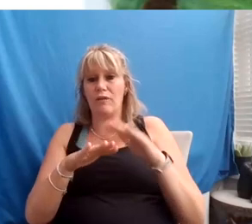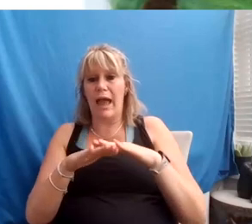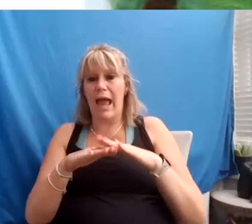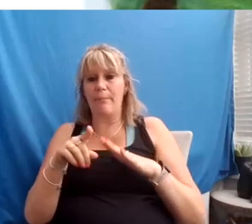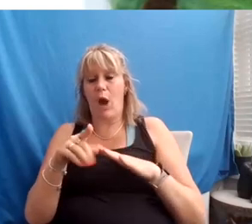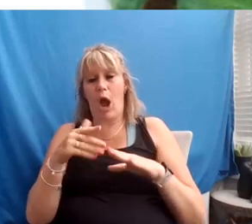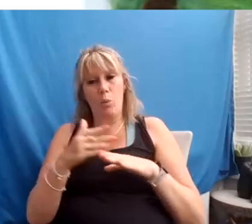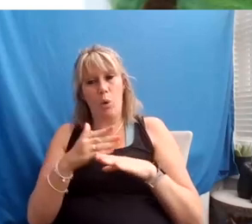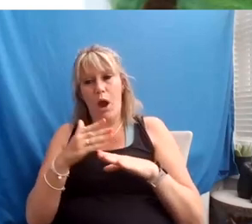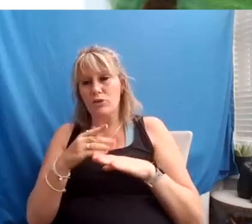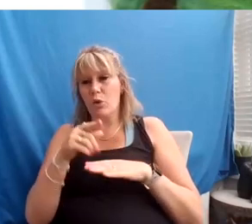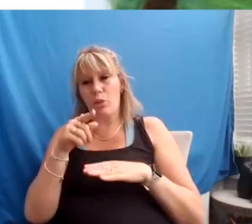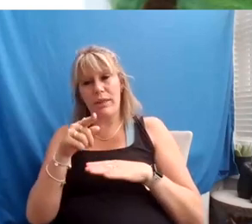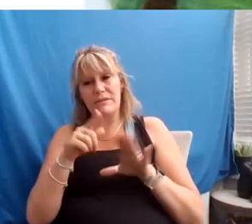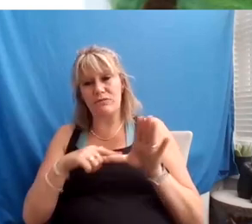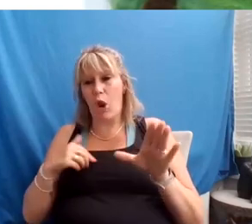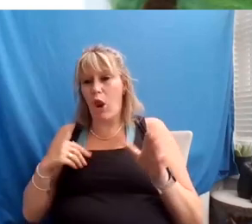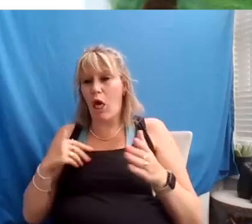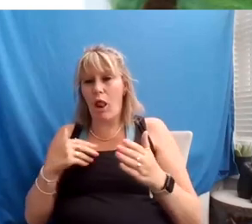time.